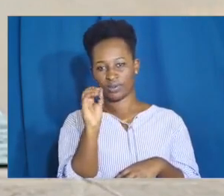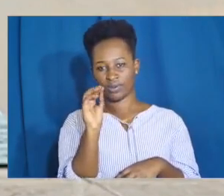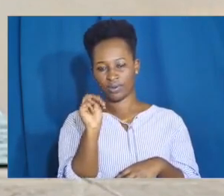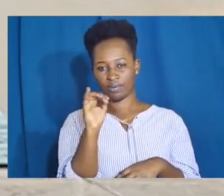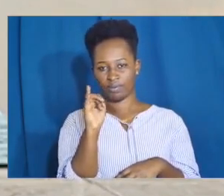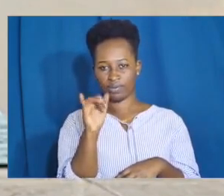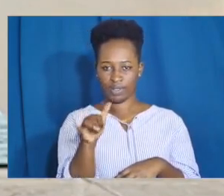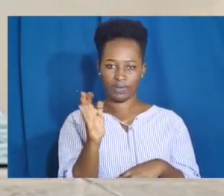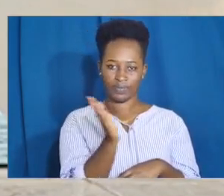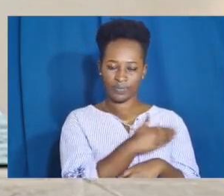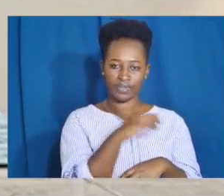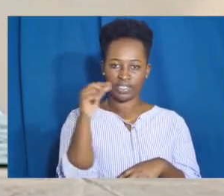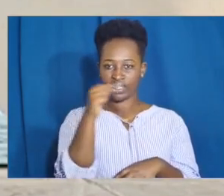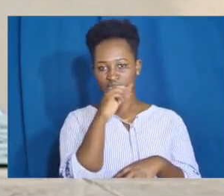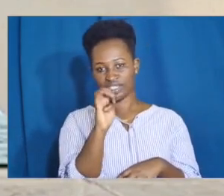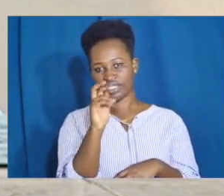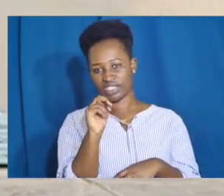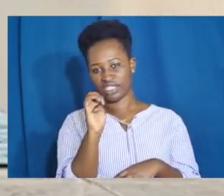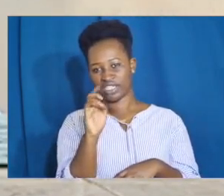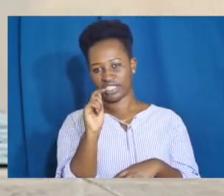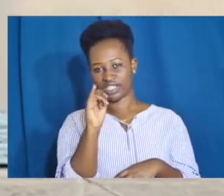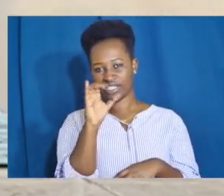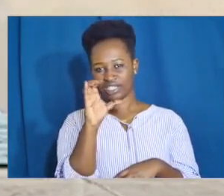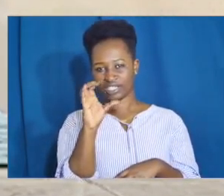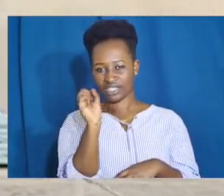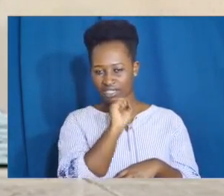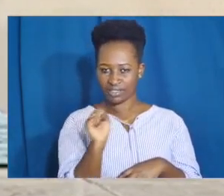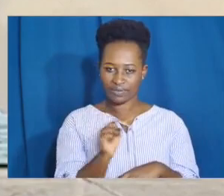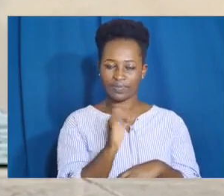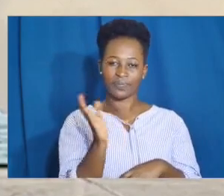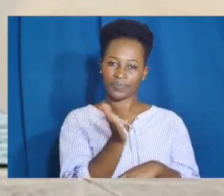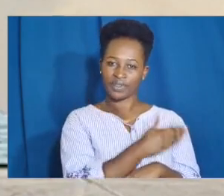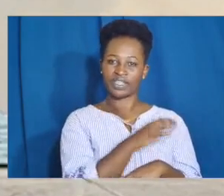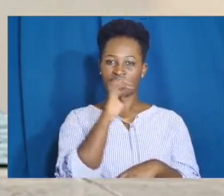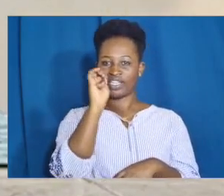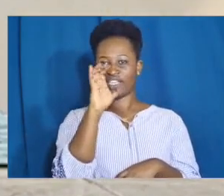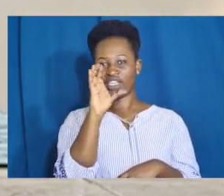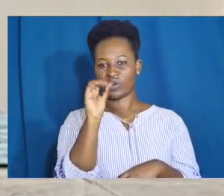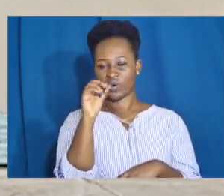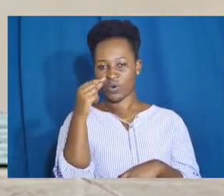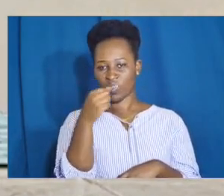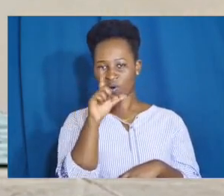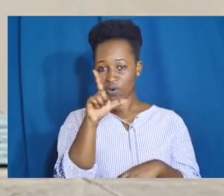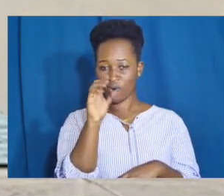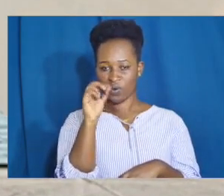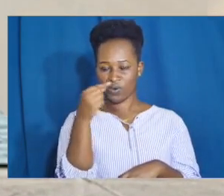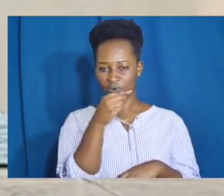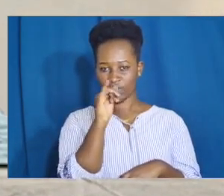about entomology. We talked about ecology. We talked about